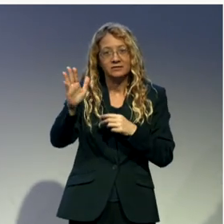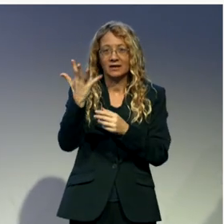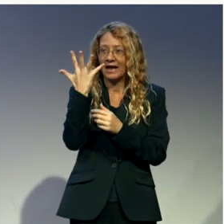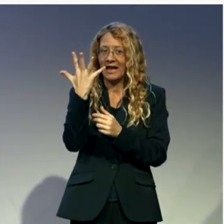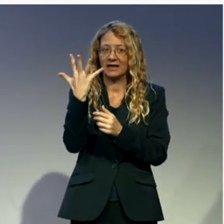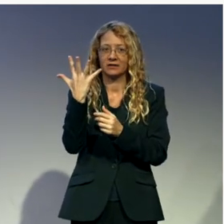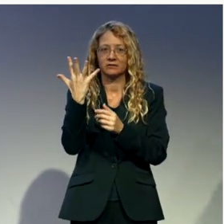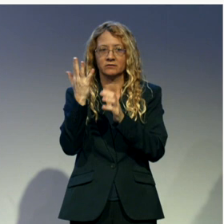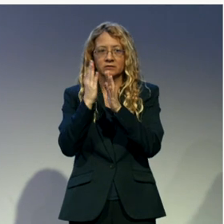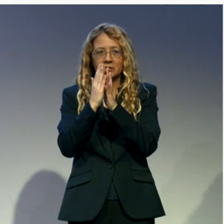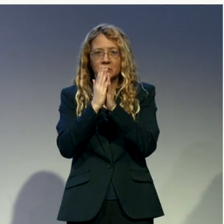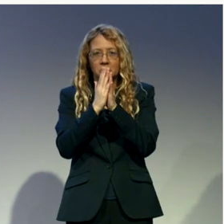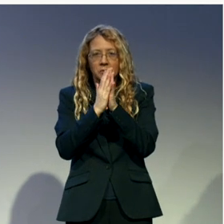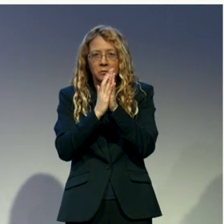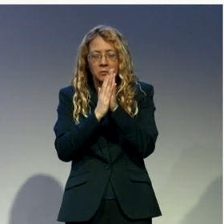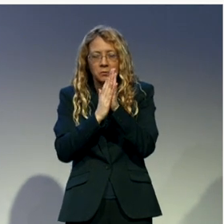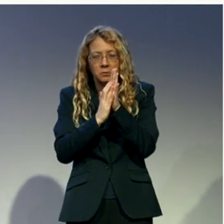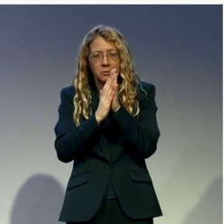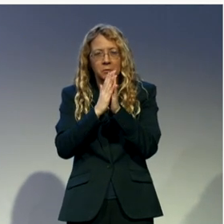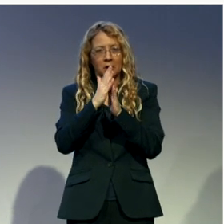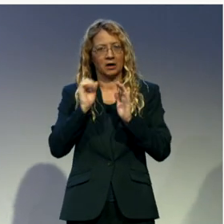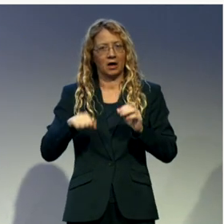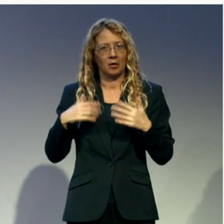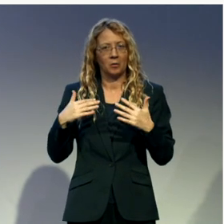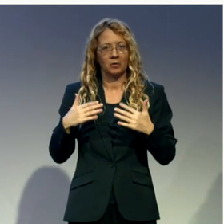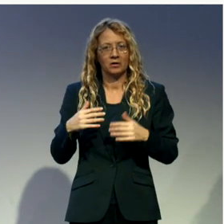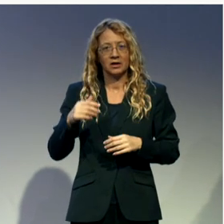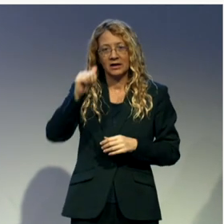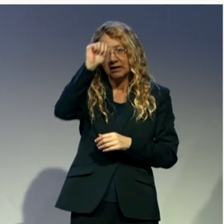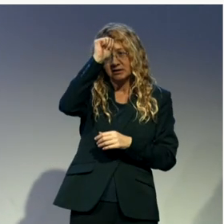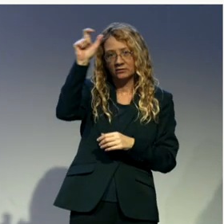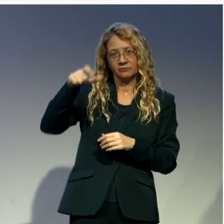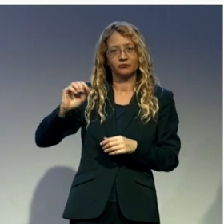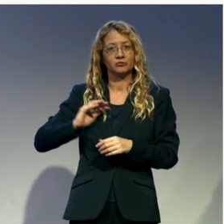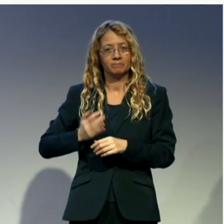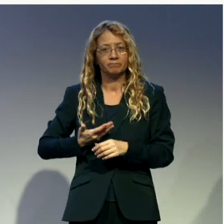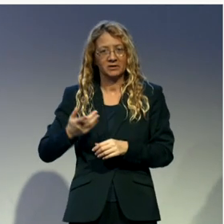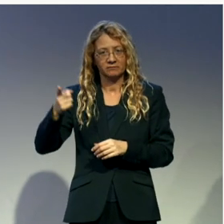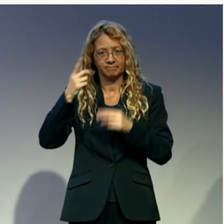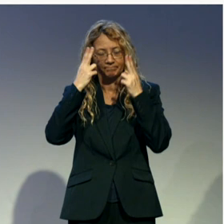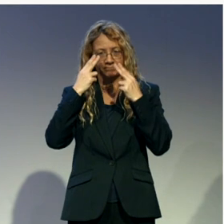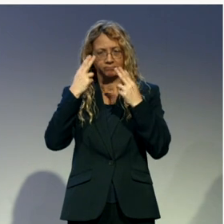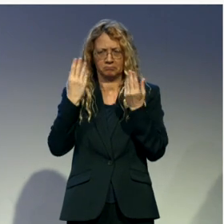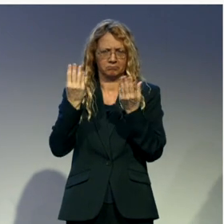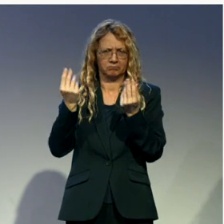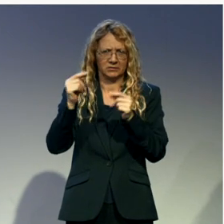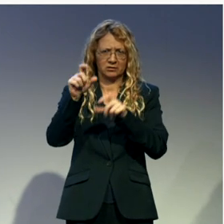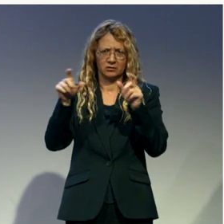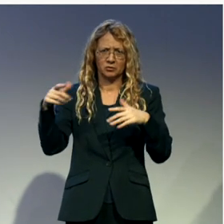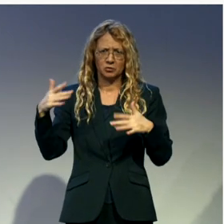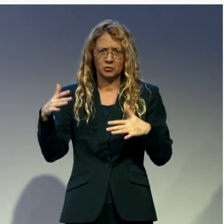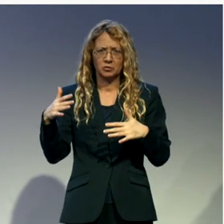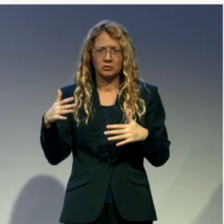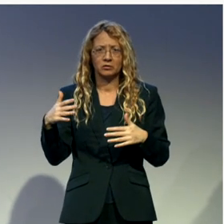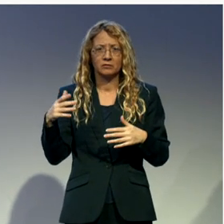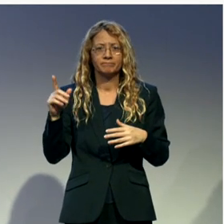India. First of all, it's a large number, and most of them are dependent on support, and they don't make their own living. And